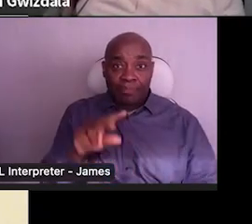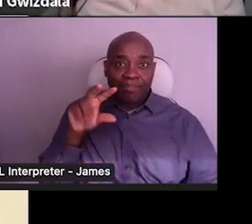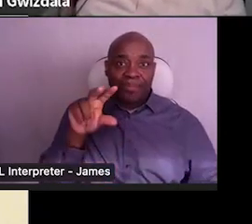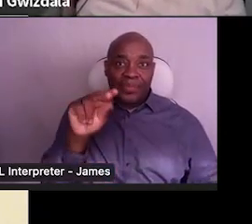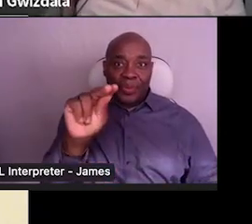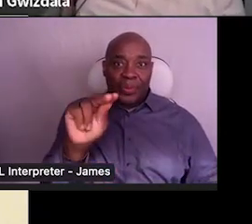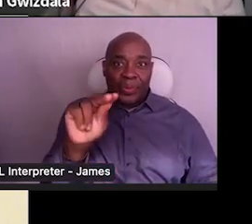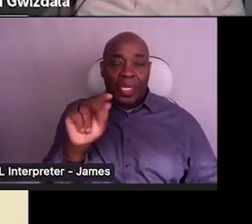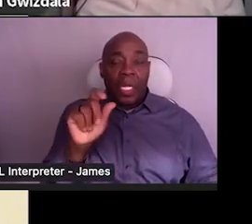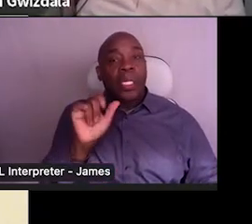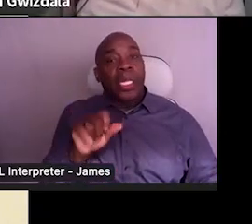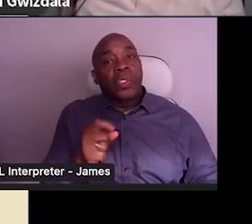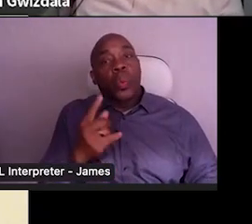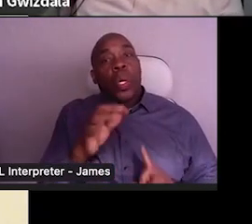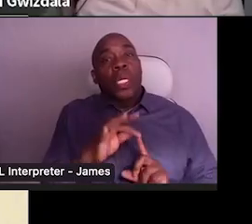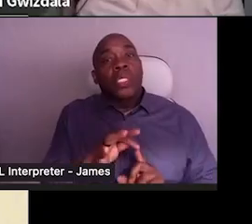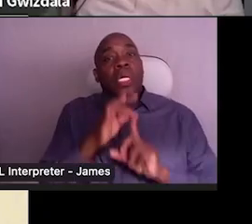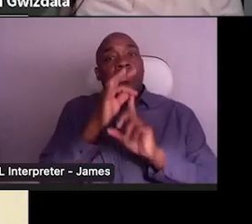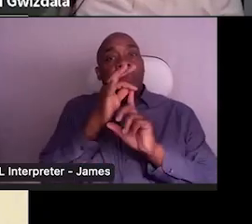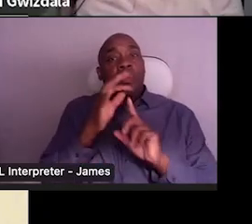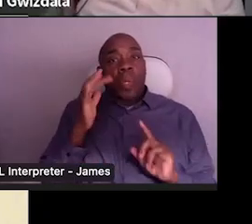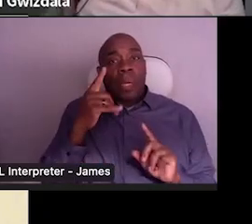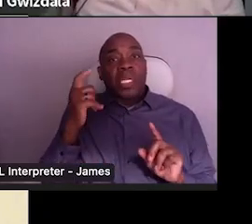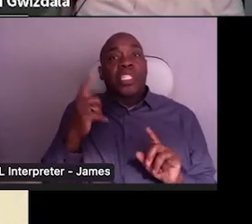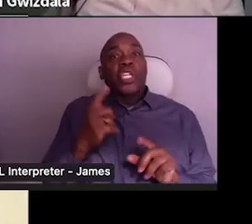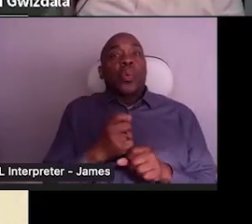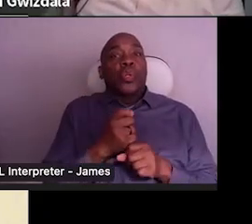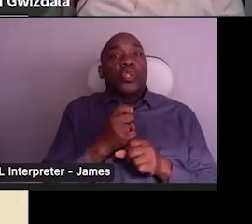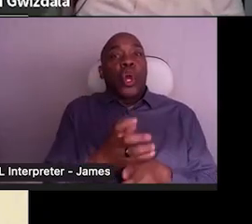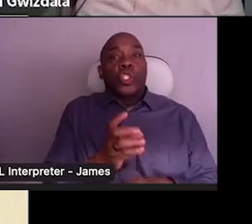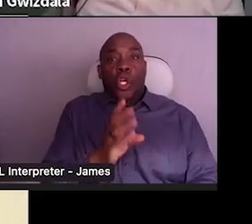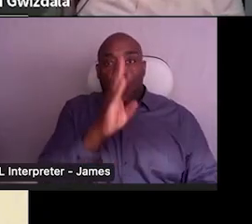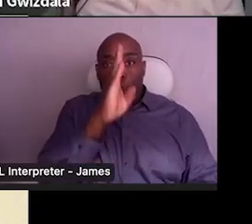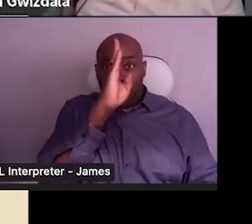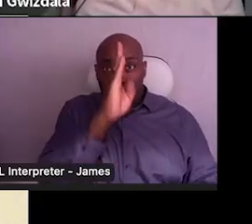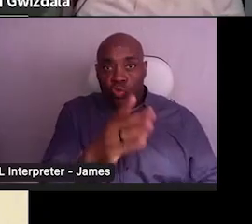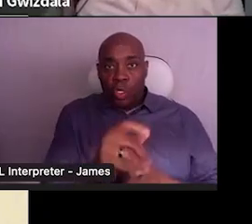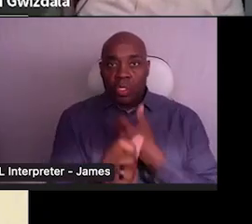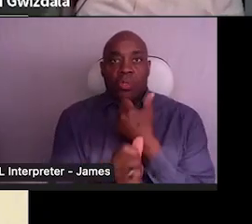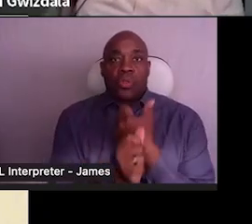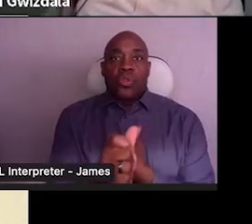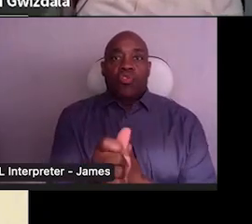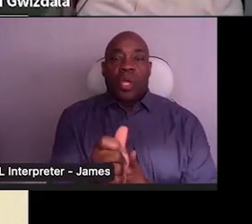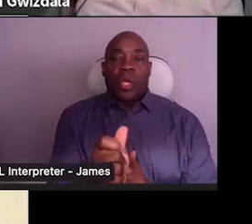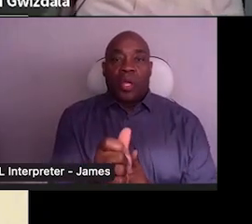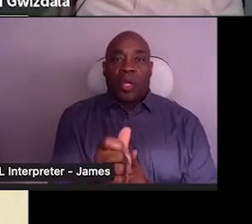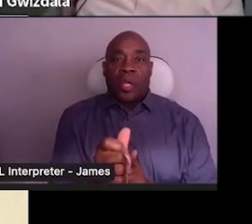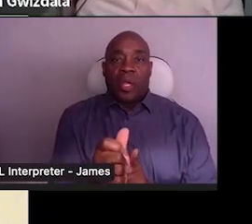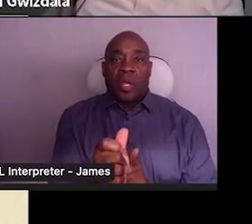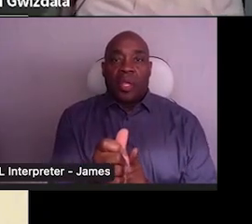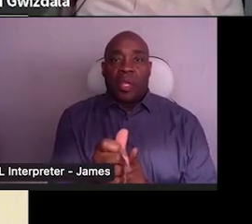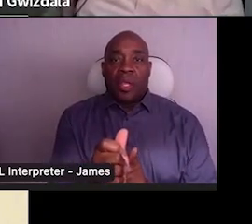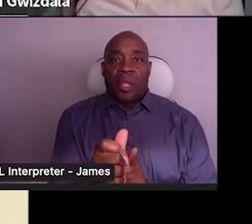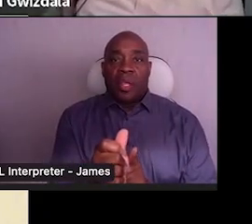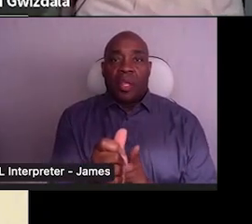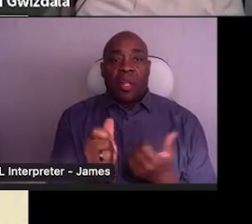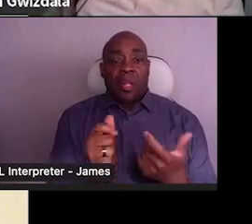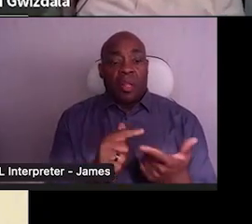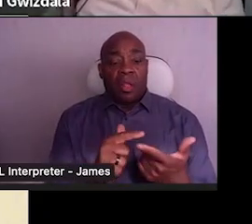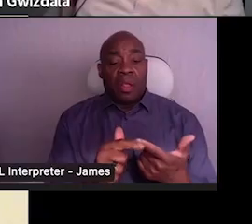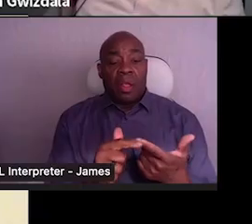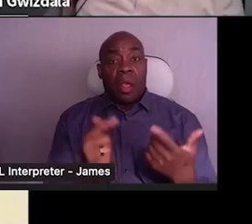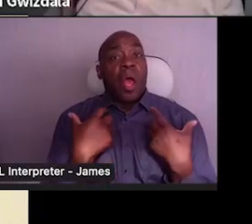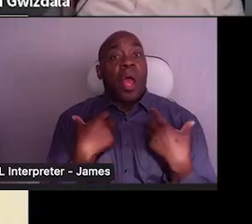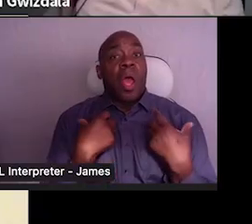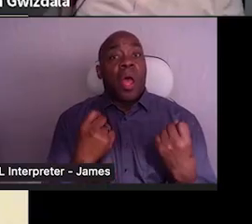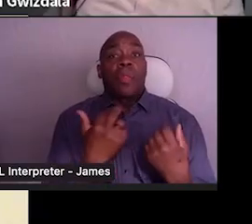the kitchen. So that would be an exception because that would cause what we know as a direct threat, a